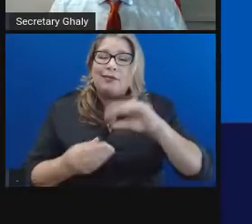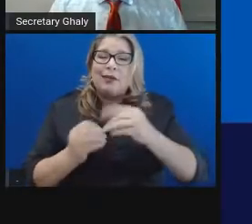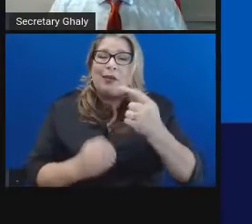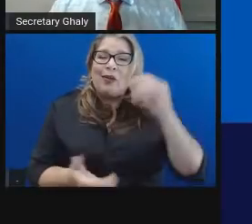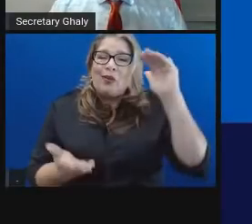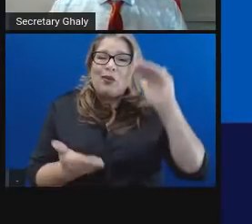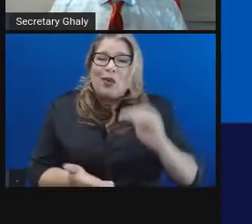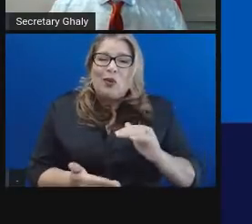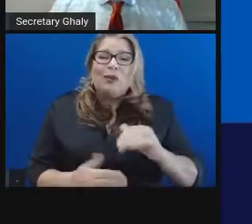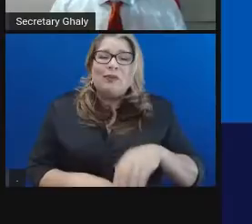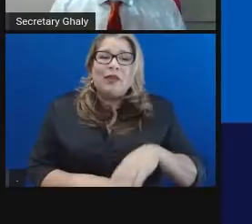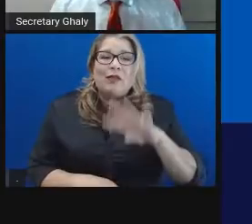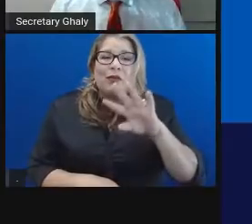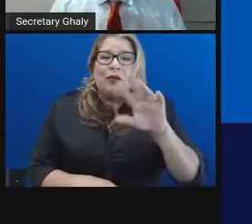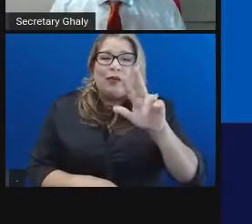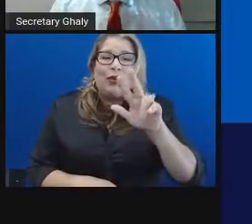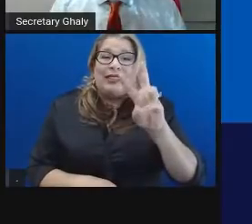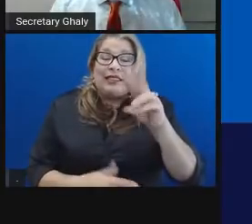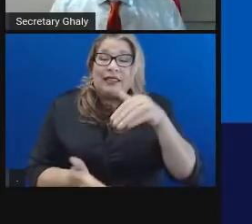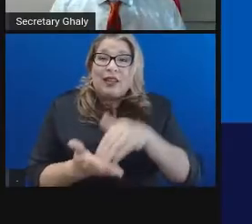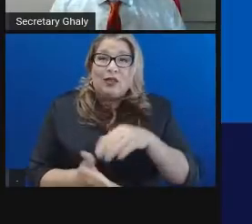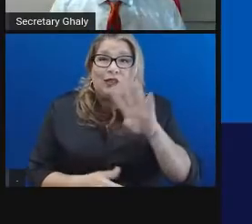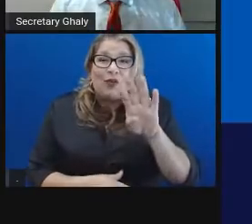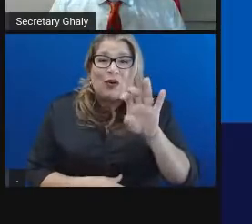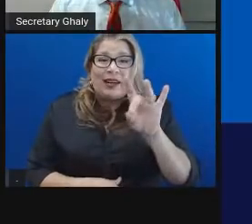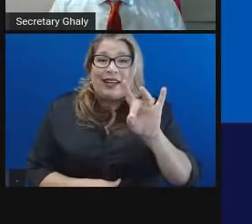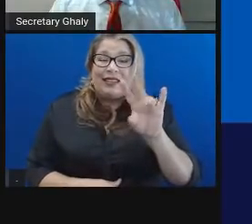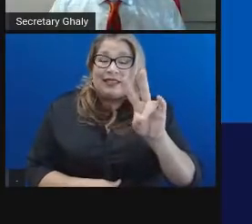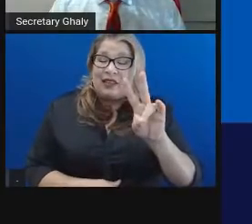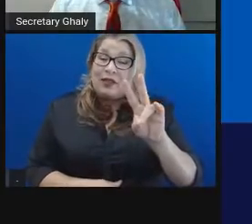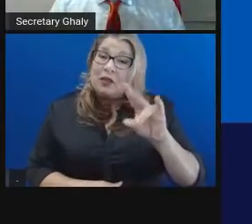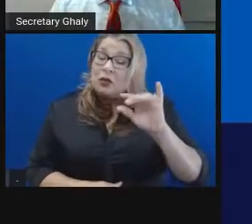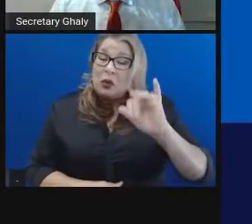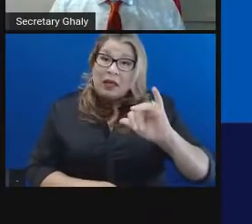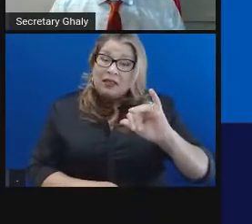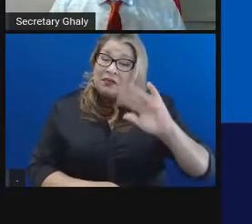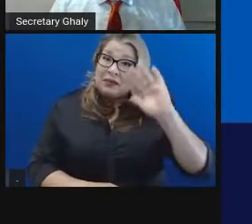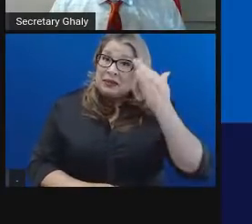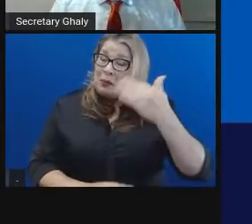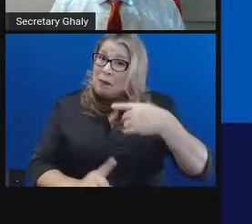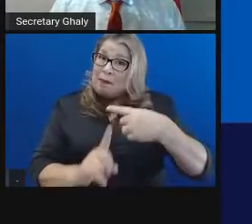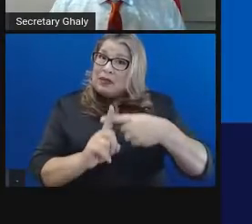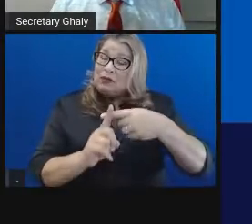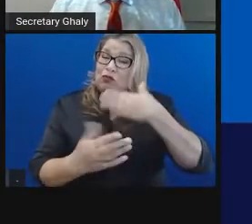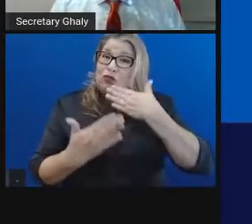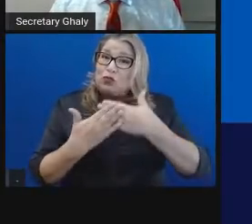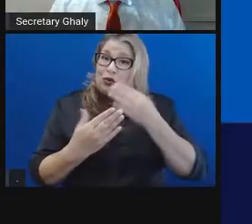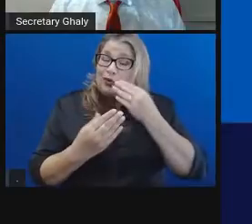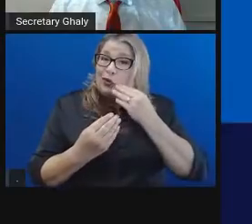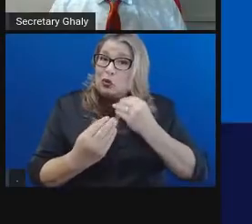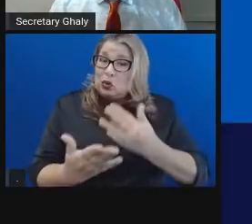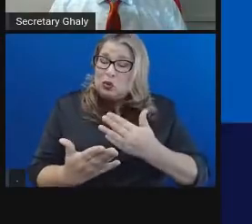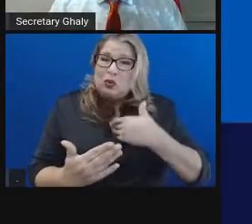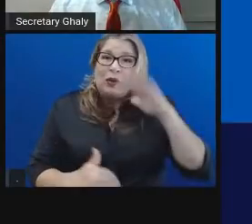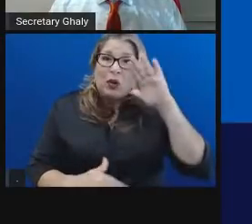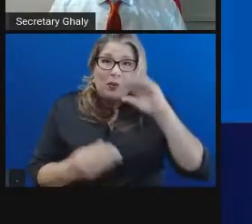36,487. This is promising news, of course. We've been talking about the hope that we'd see